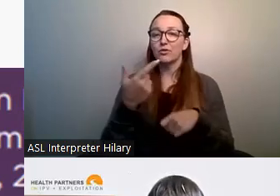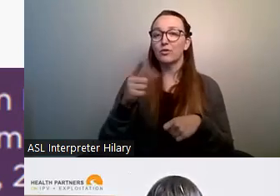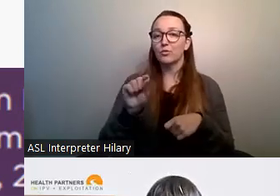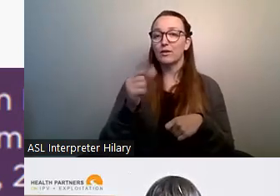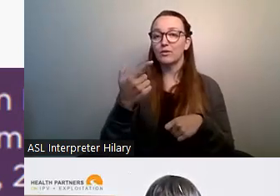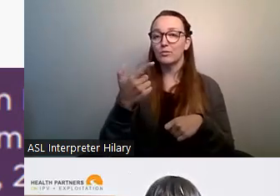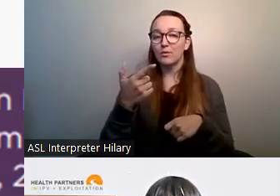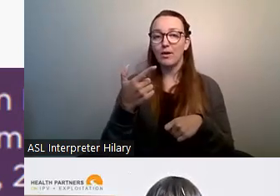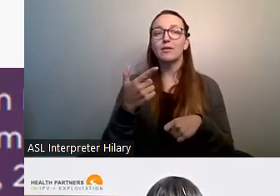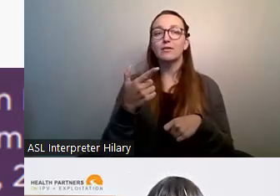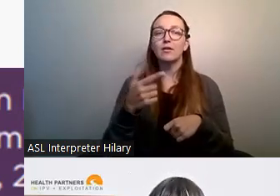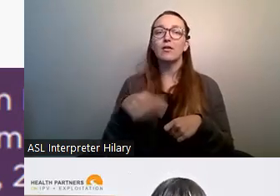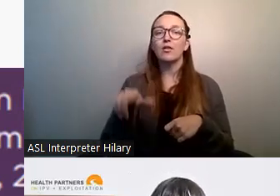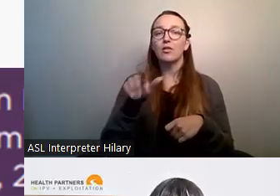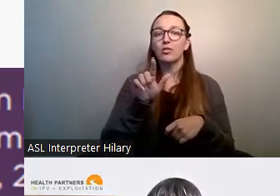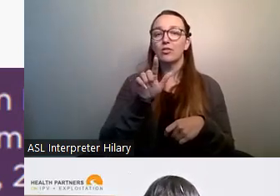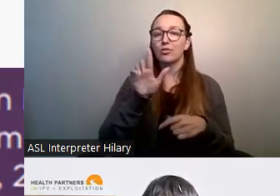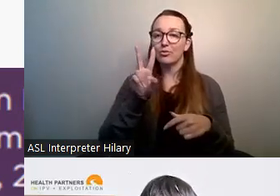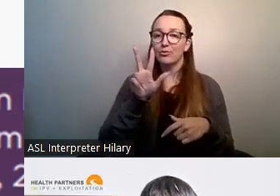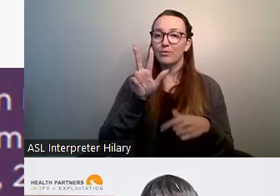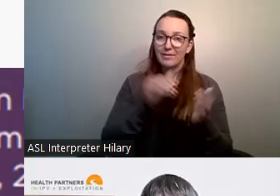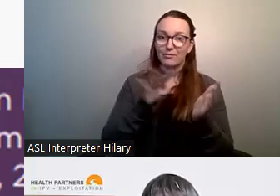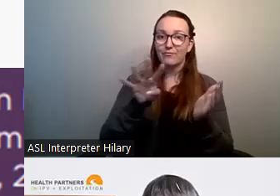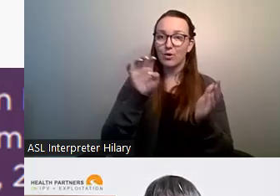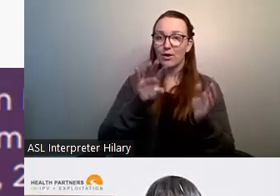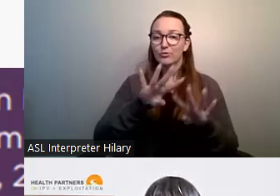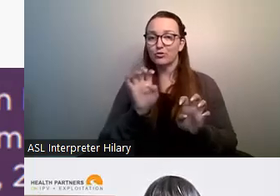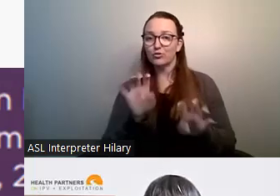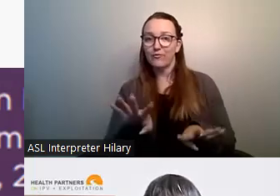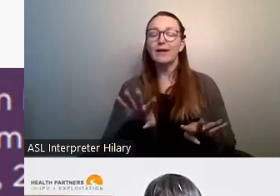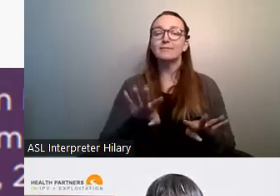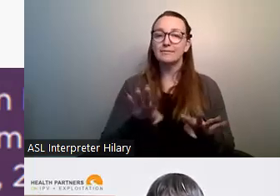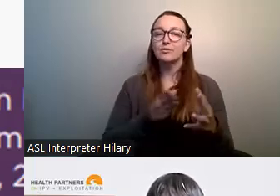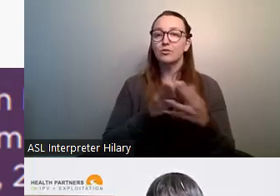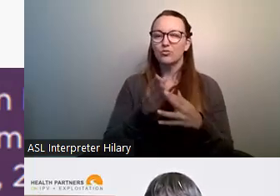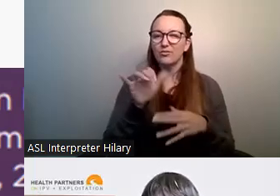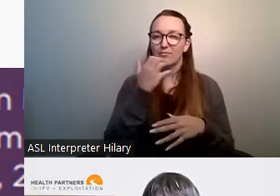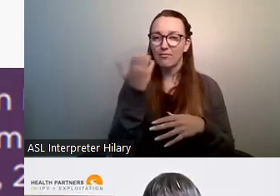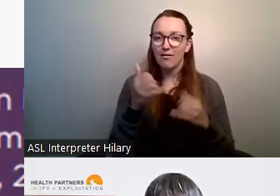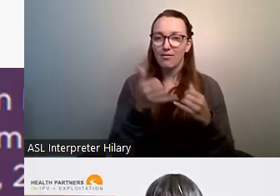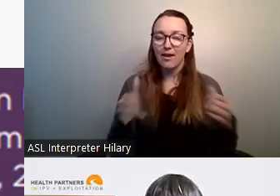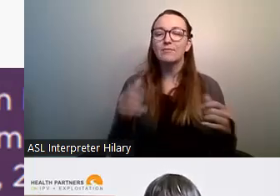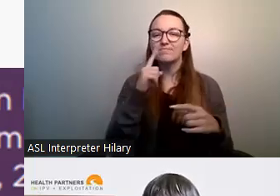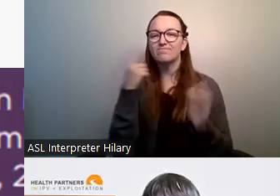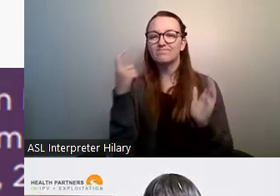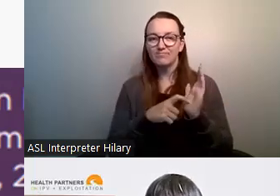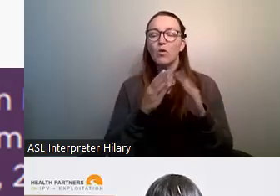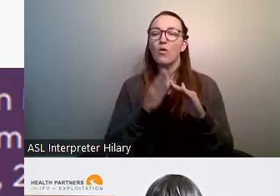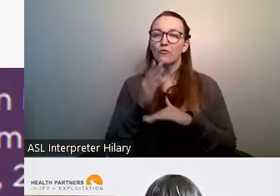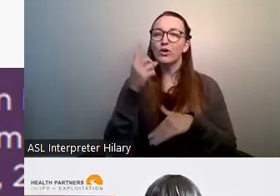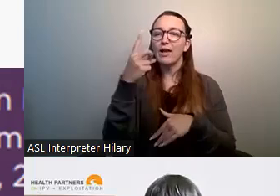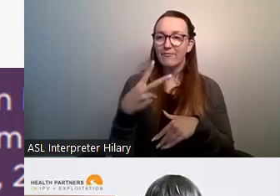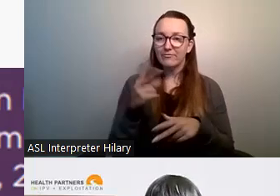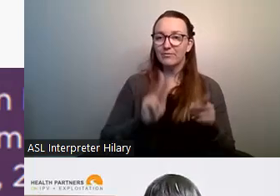that were administered to callers of the hotline. It found that more than half of survivors who called into the hotline at